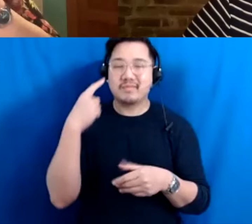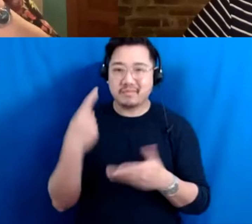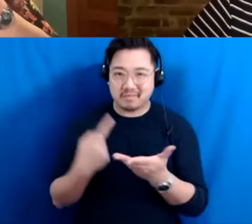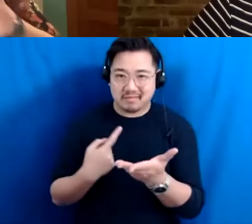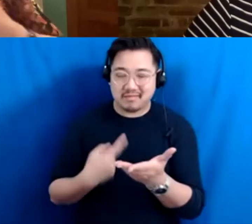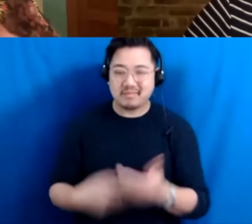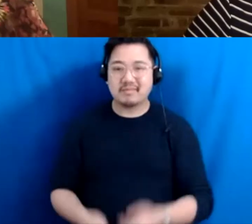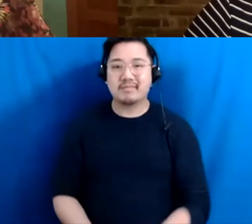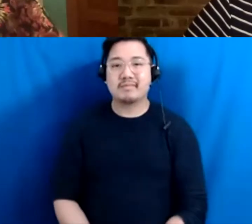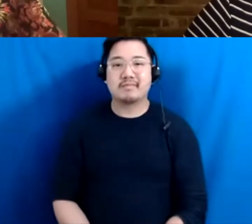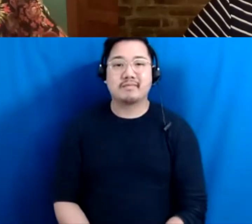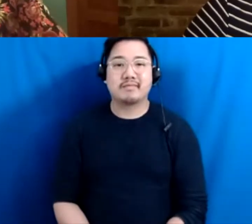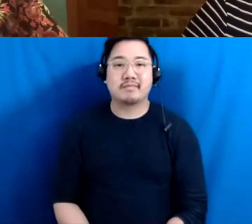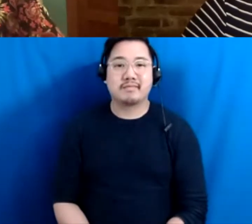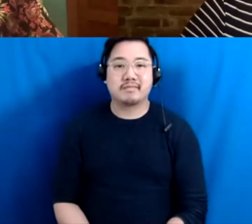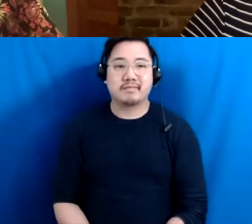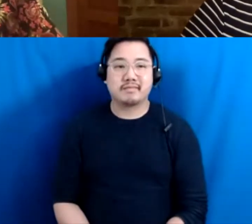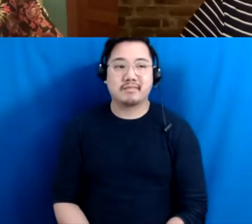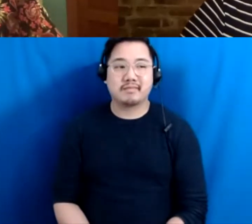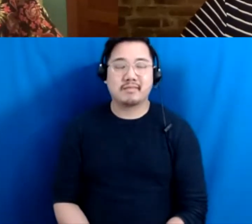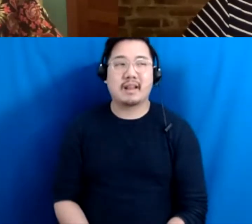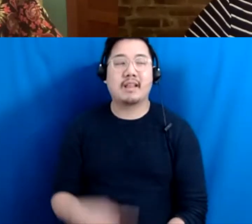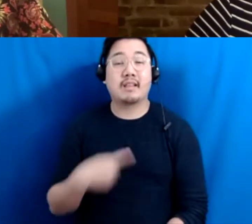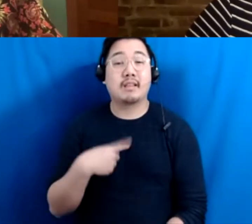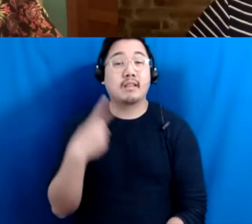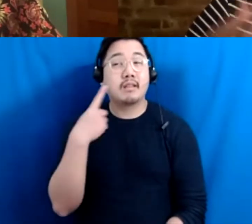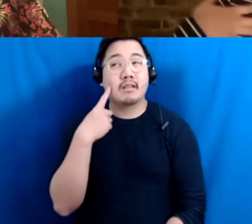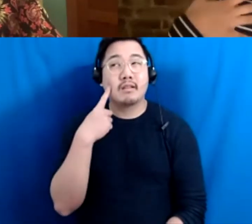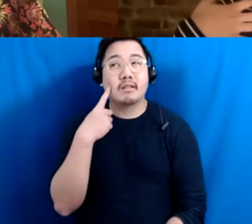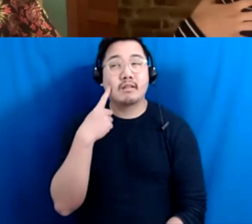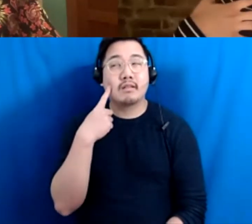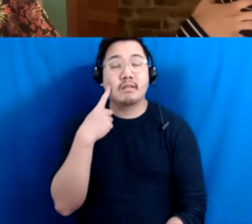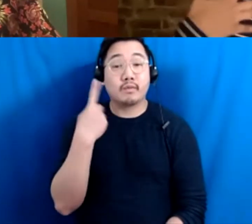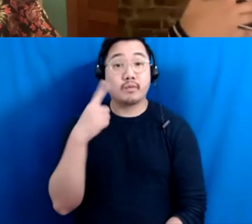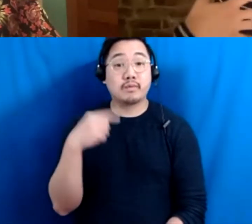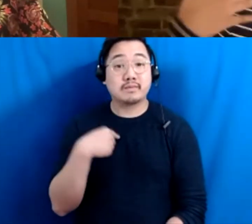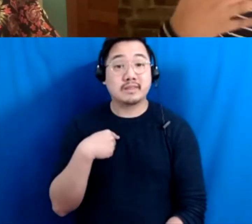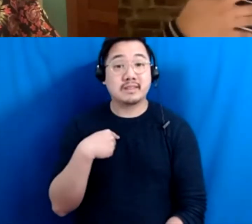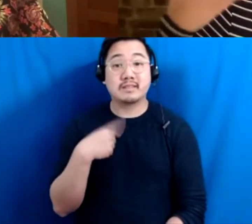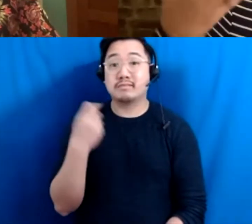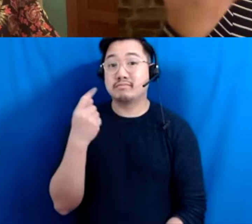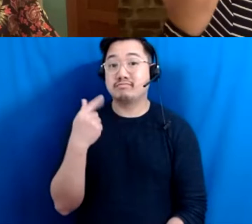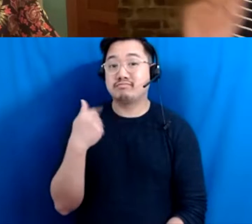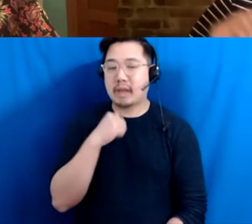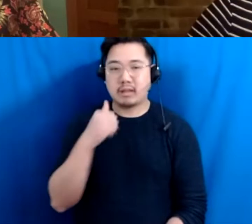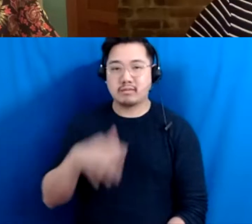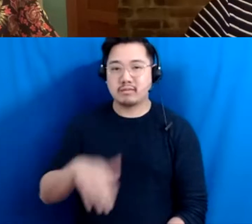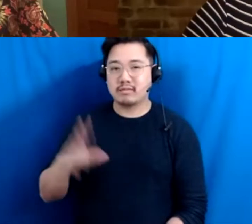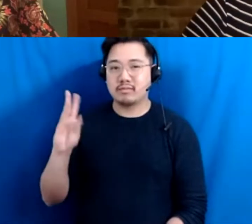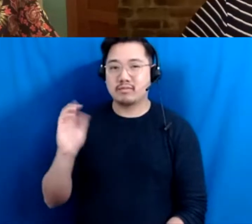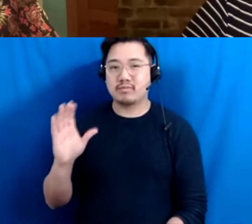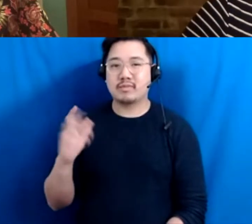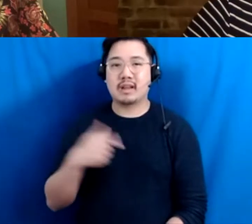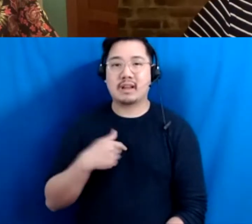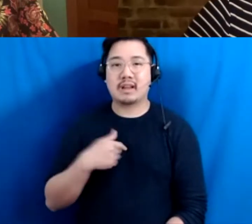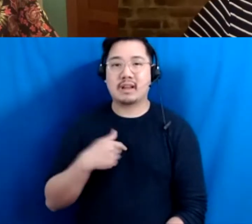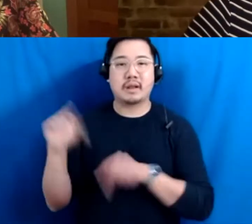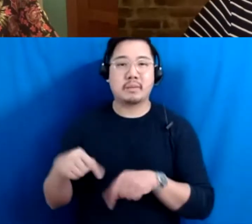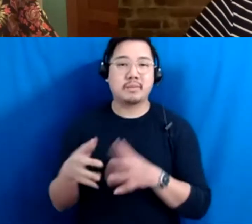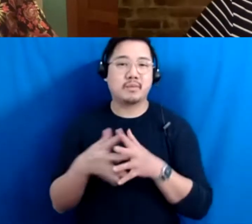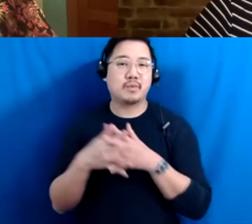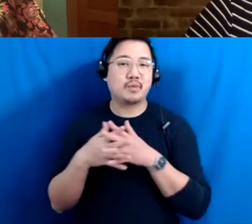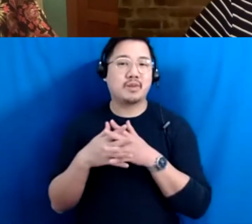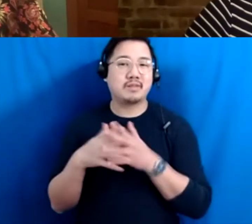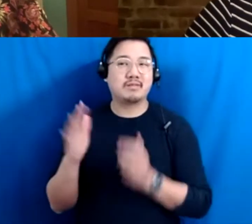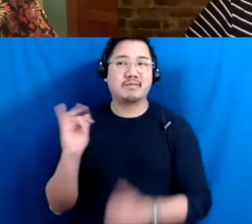I think the things that came to mind for me, right, were like, and I didn't grow up in Wisconsin. I came to the US, like